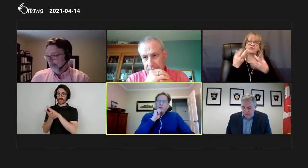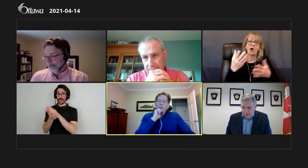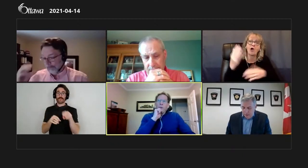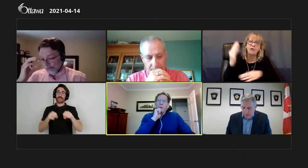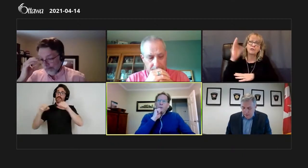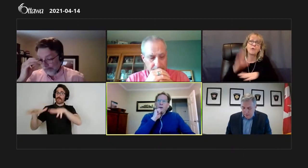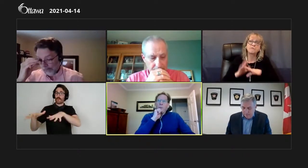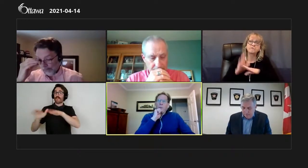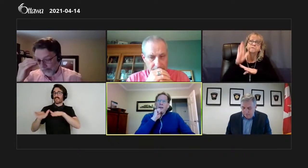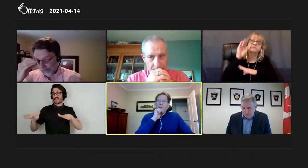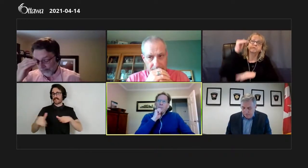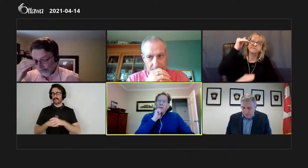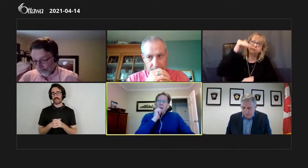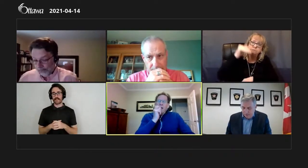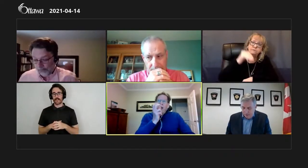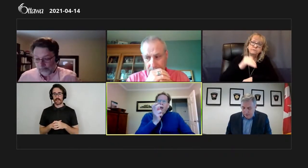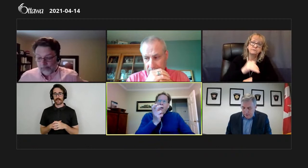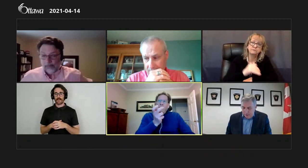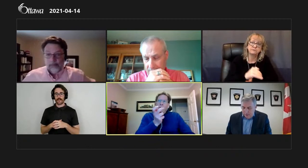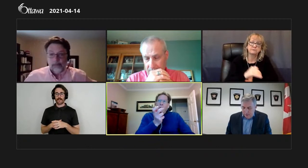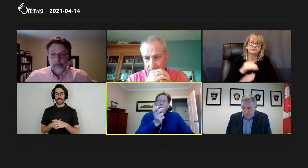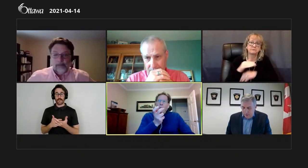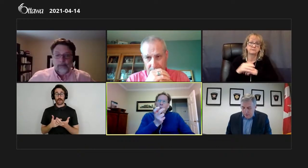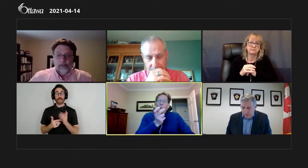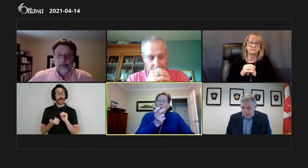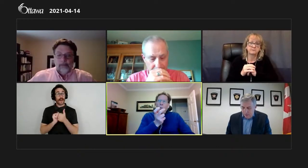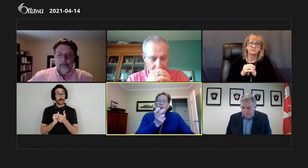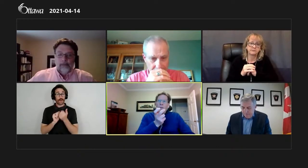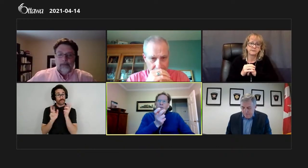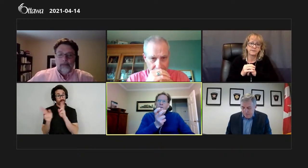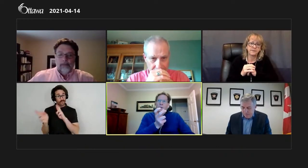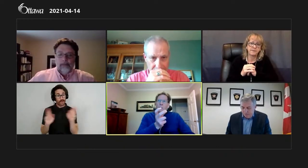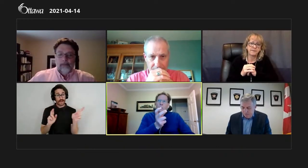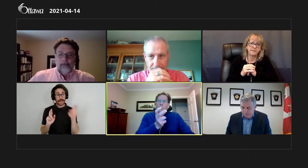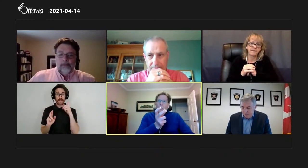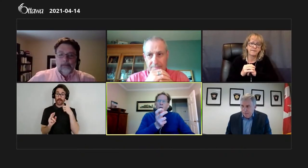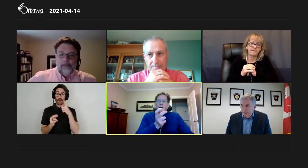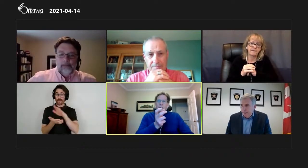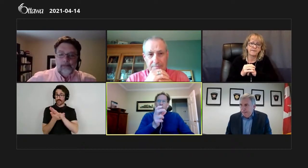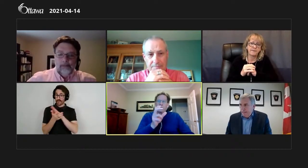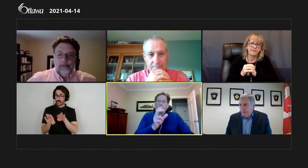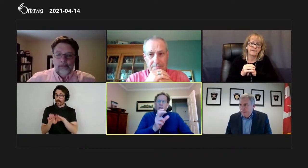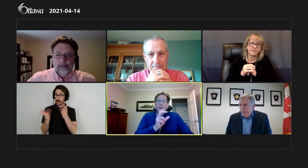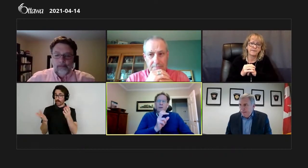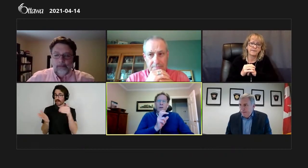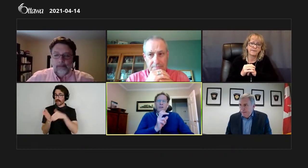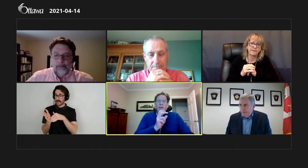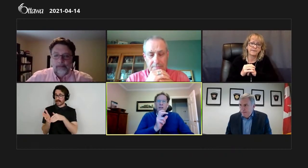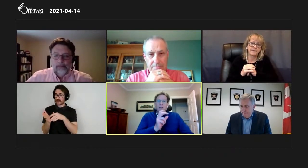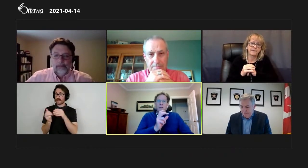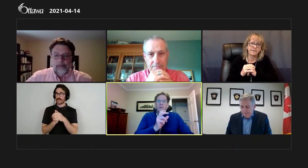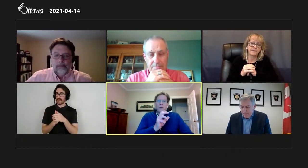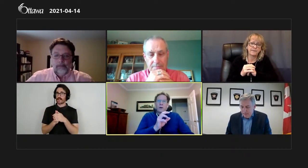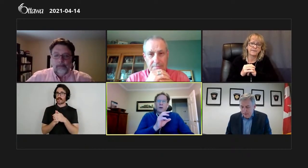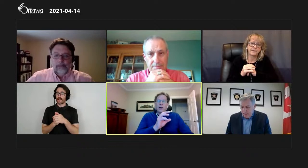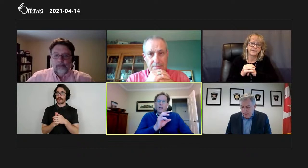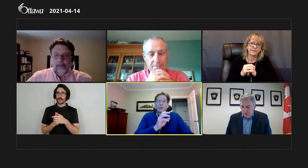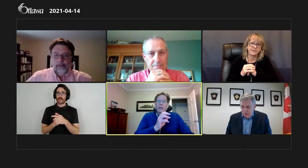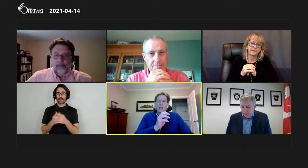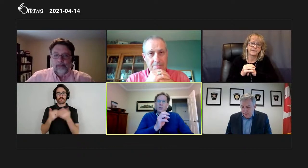for schools reopening, and with the rollout structure as it is